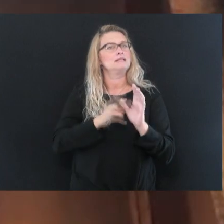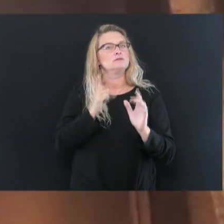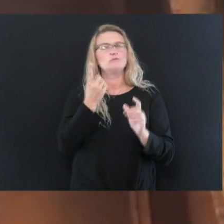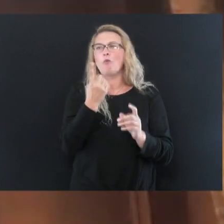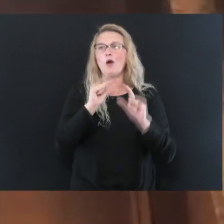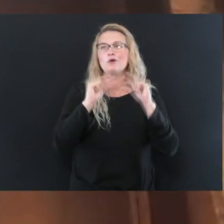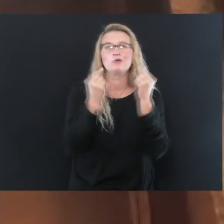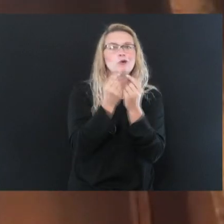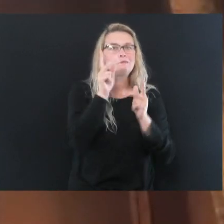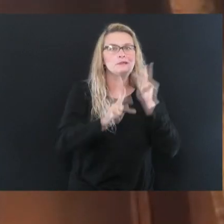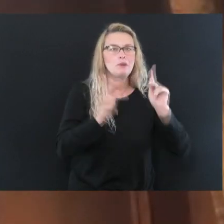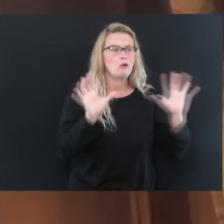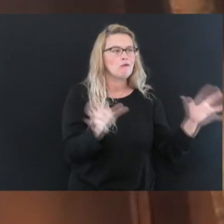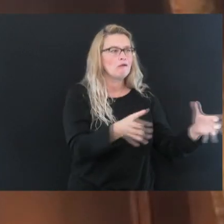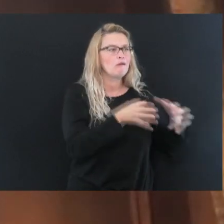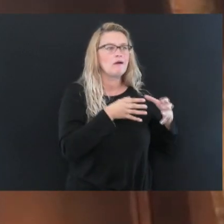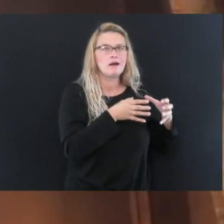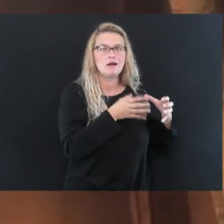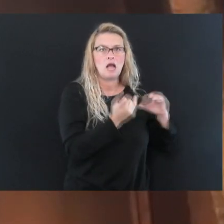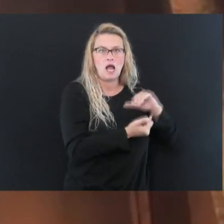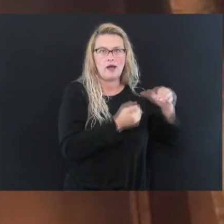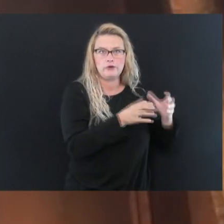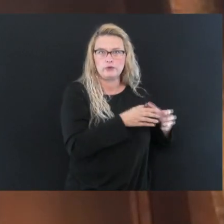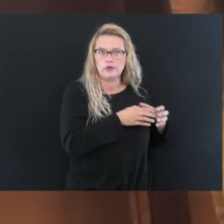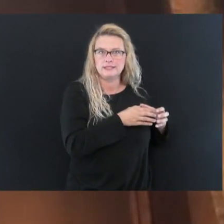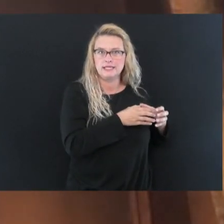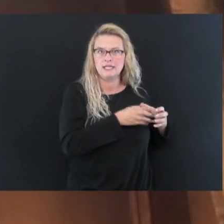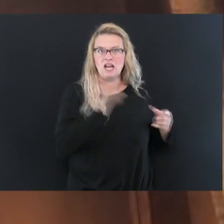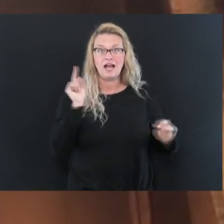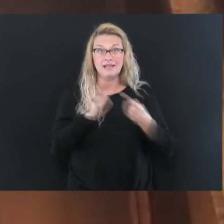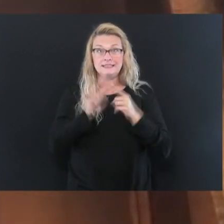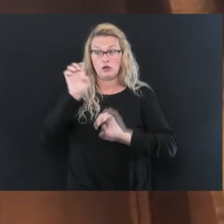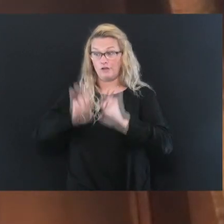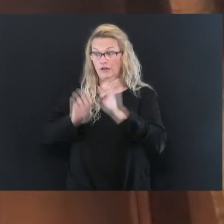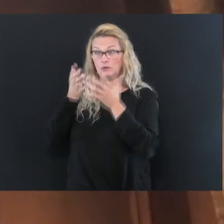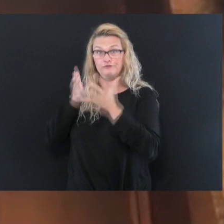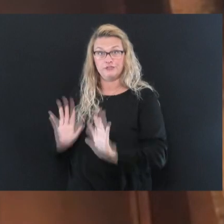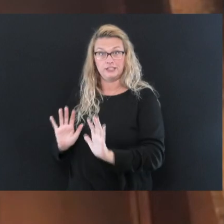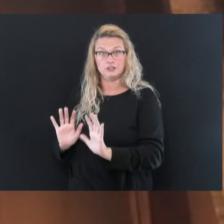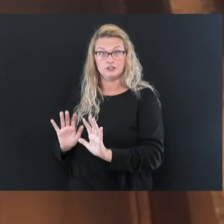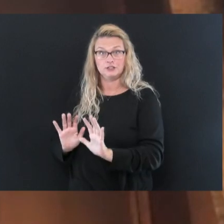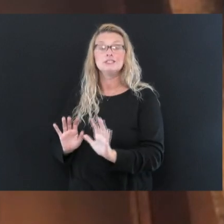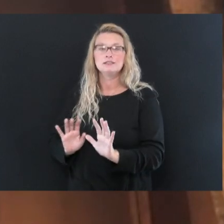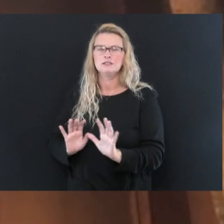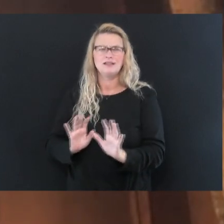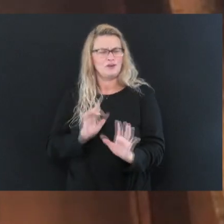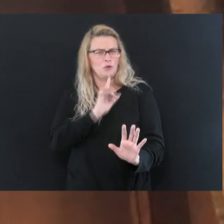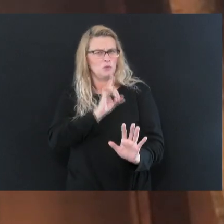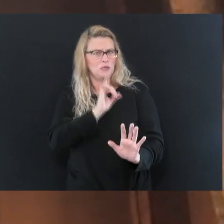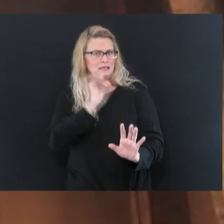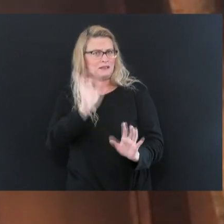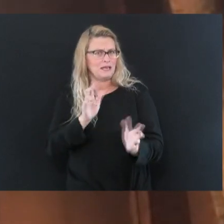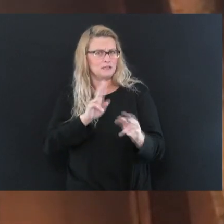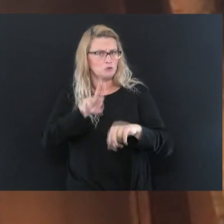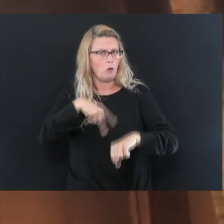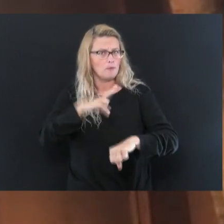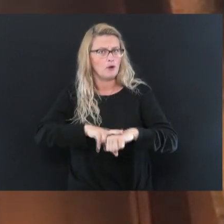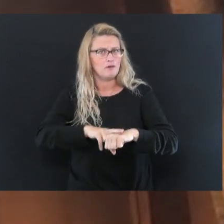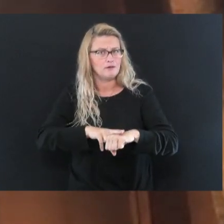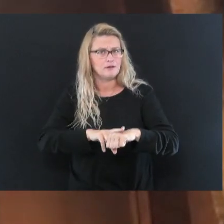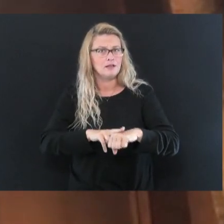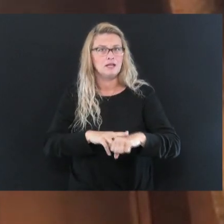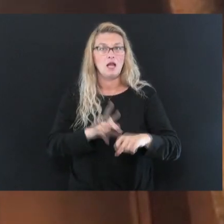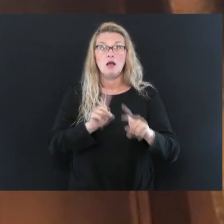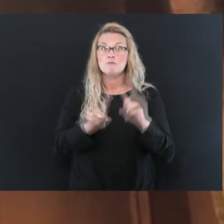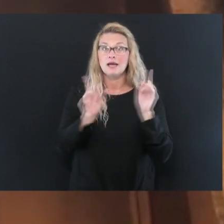been exposed as we do that evaluation. And that really shouldn't be a surprise to us. But we also know that it's so